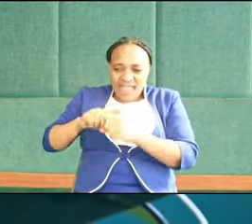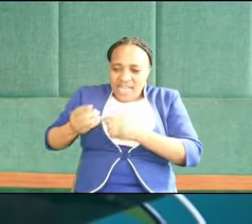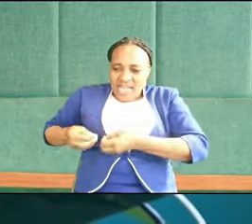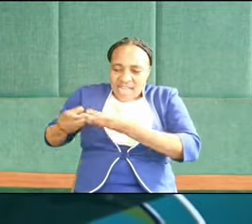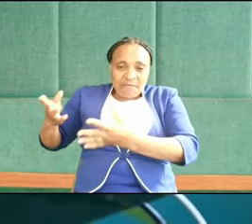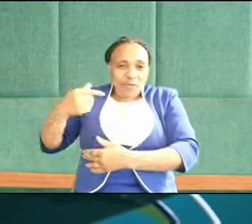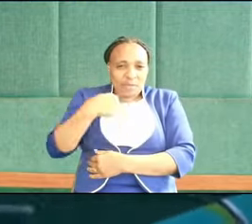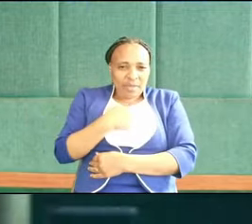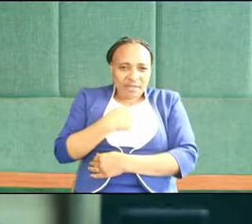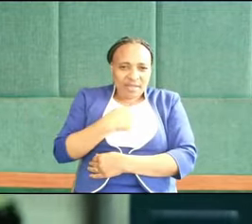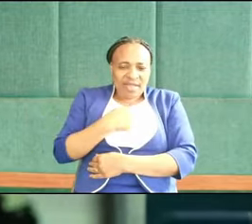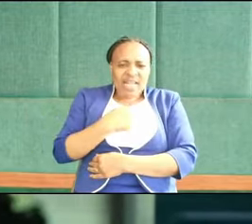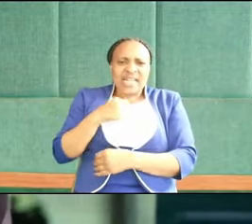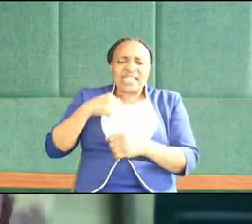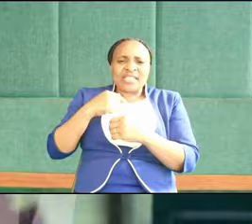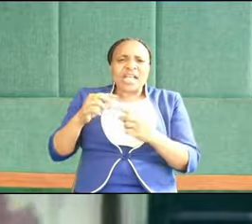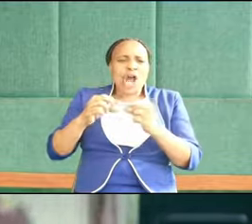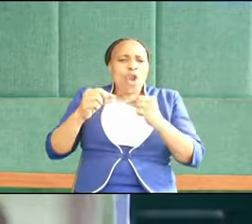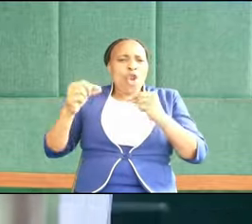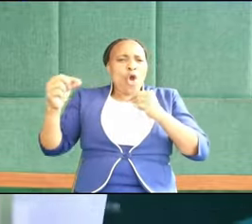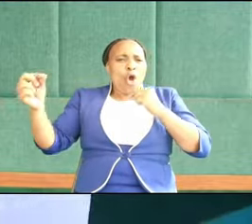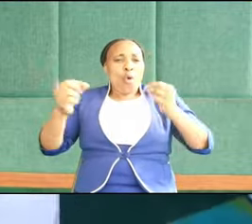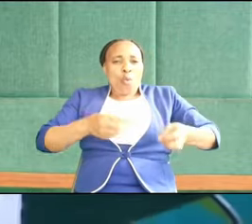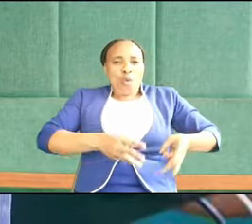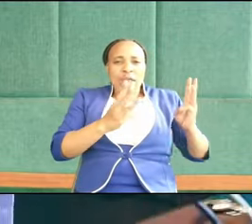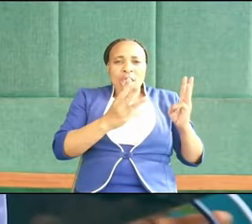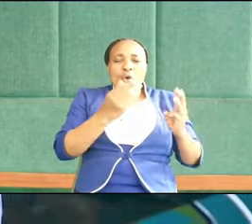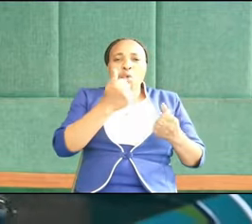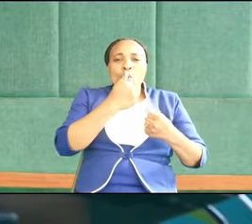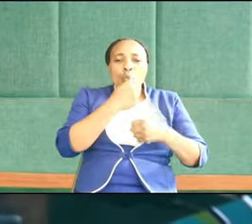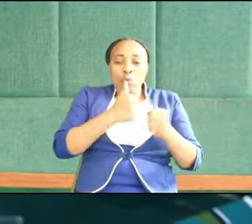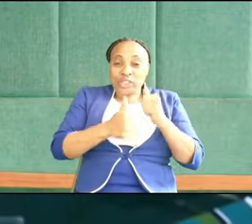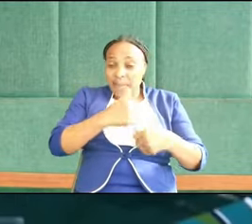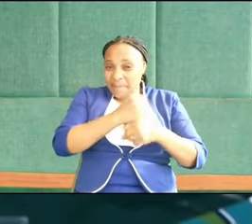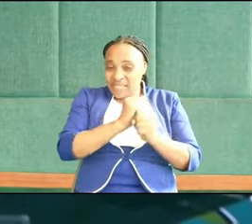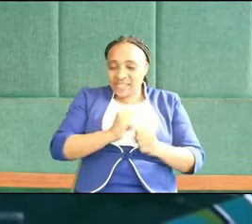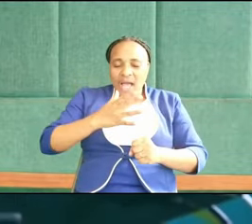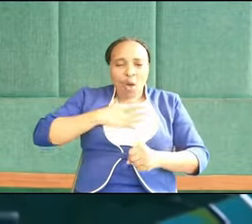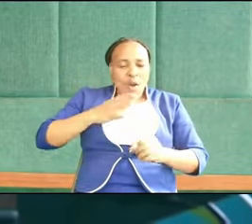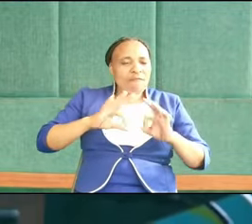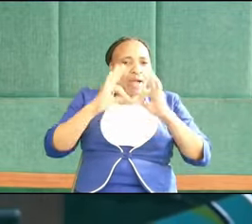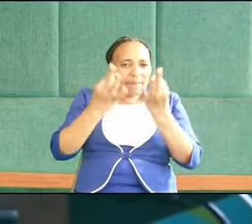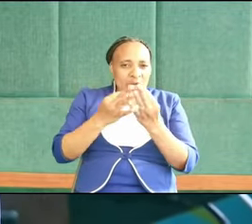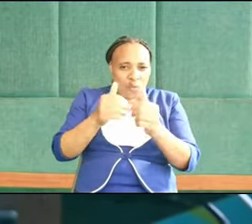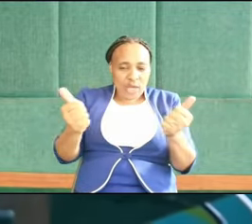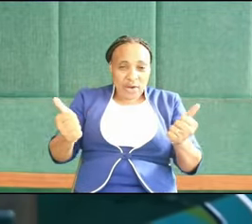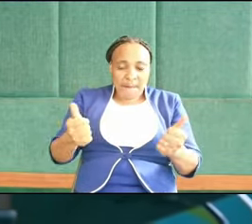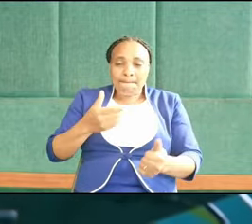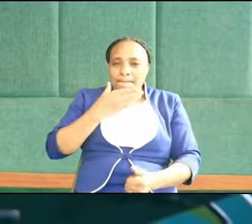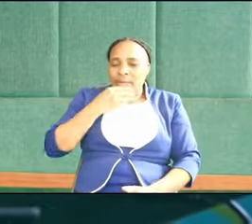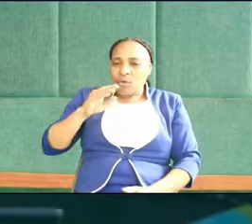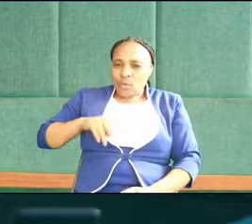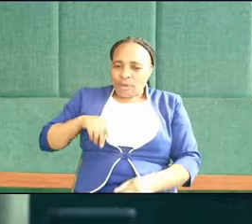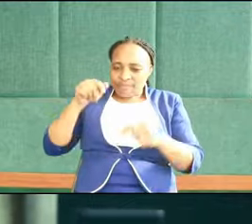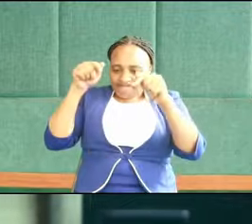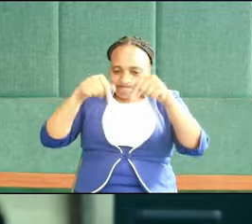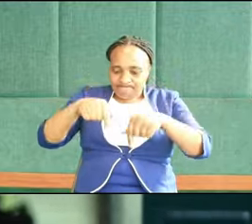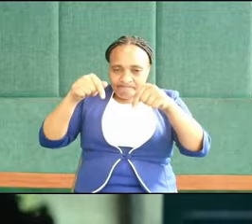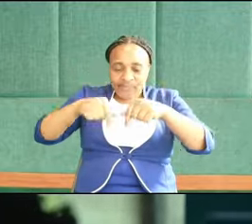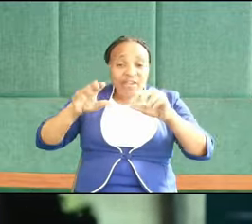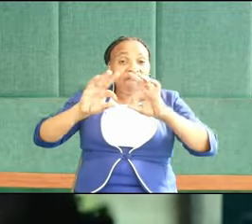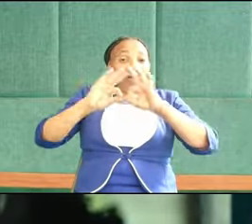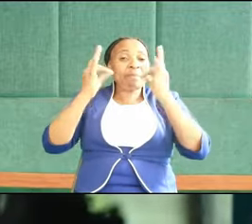me. It is a landmark that defines our family. Ladies and gentlemen, today, many